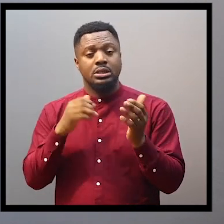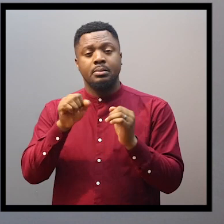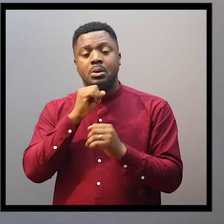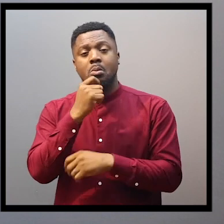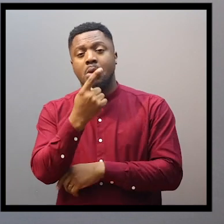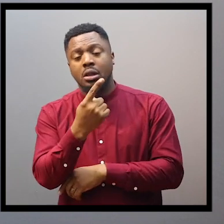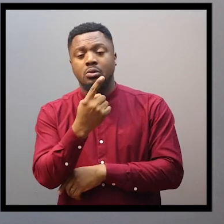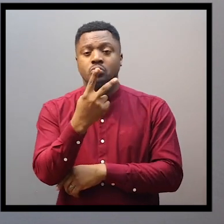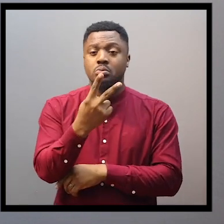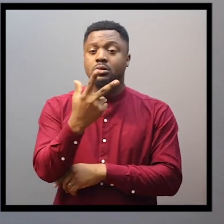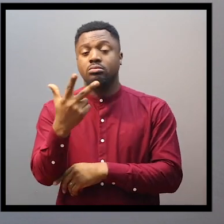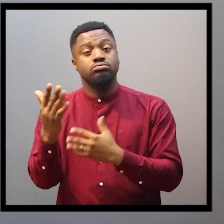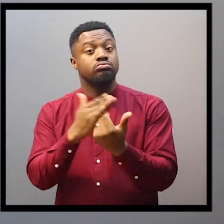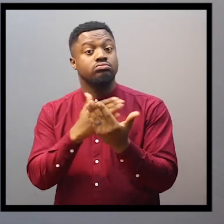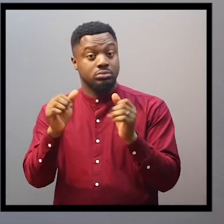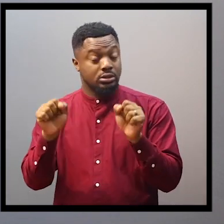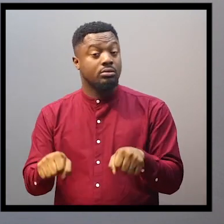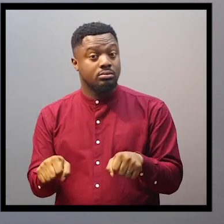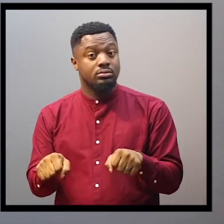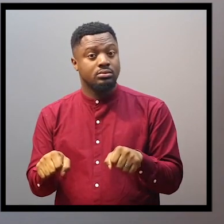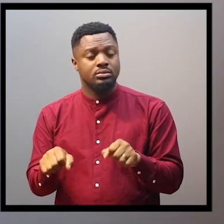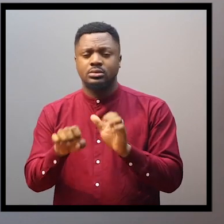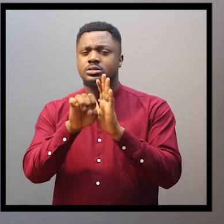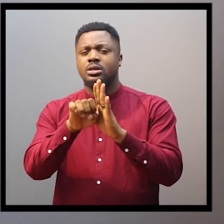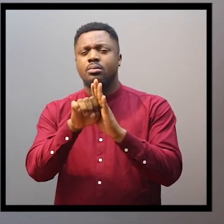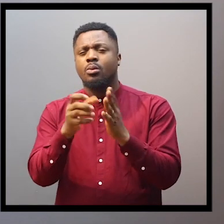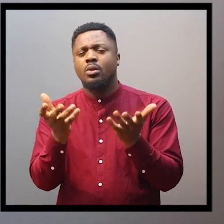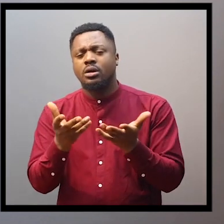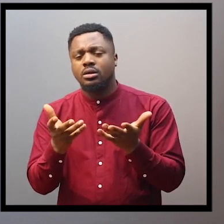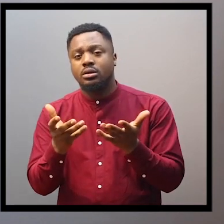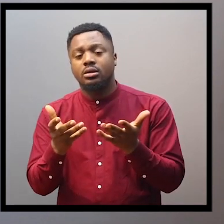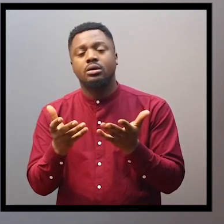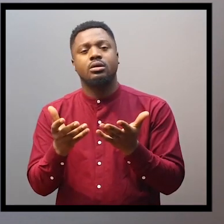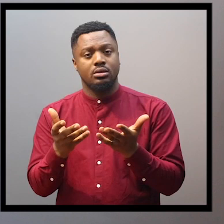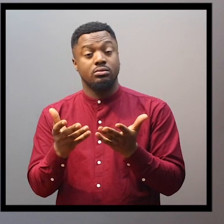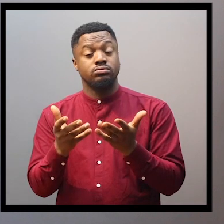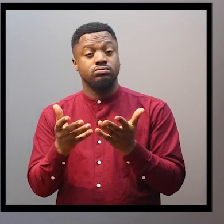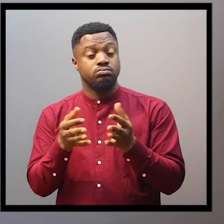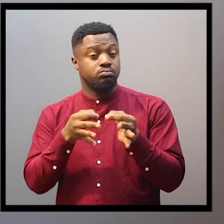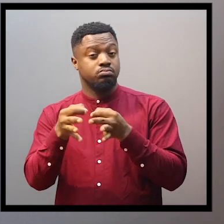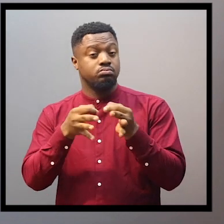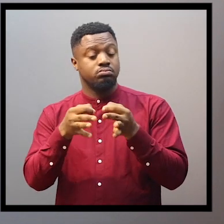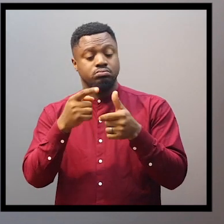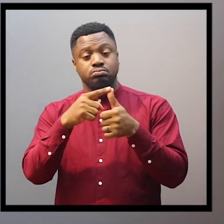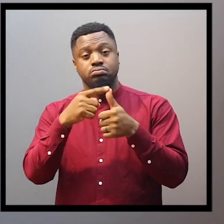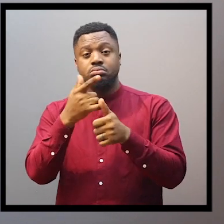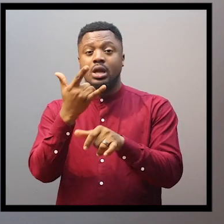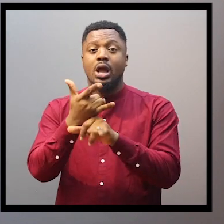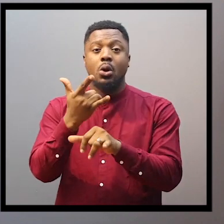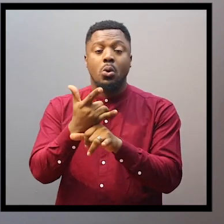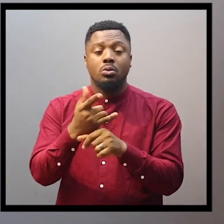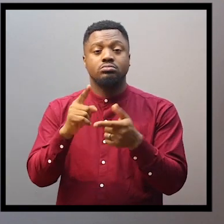to one or more substances at a time. Examples of substances people can be addicted to are